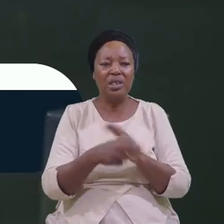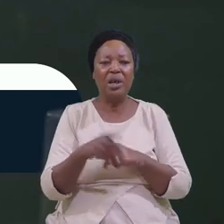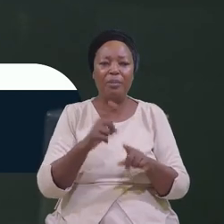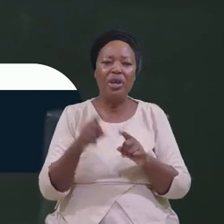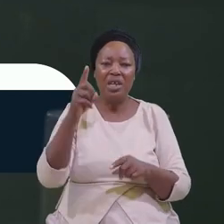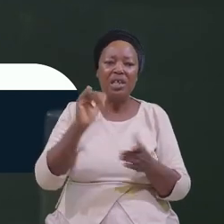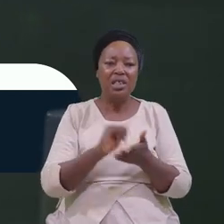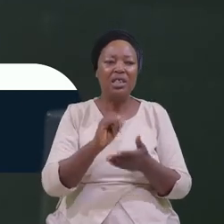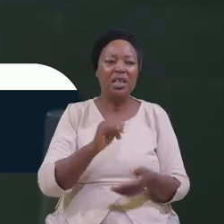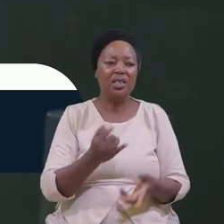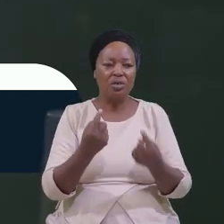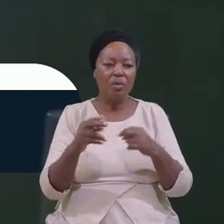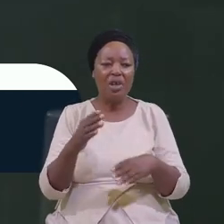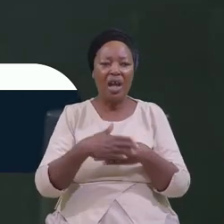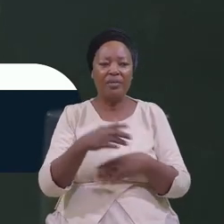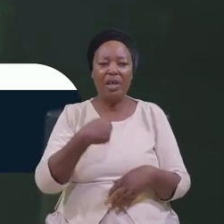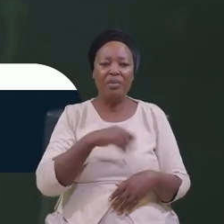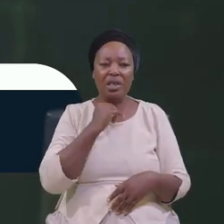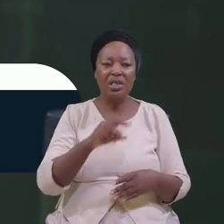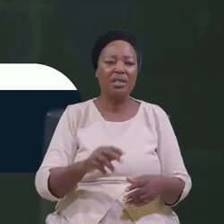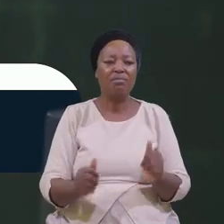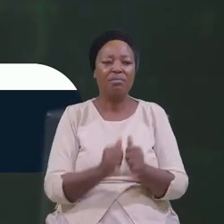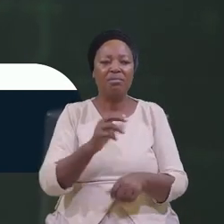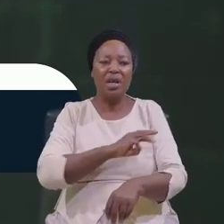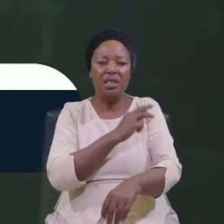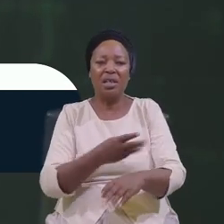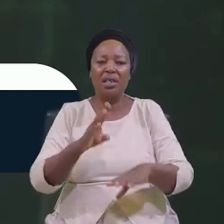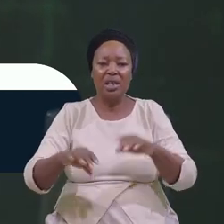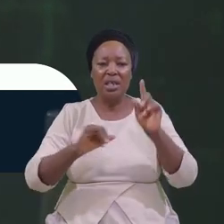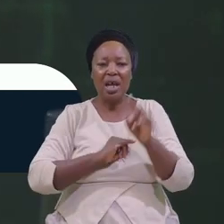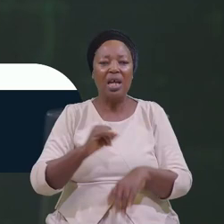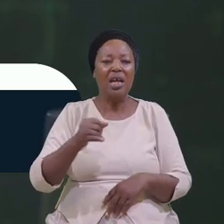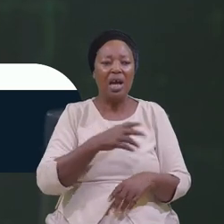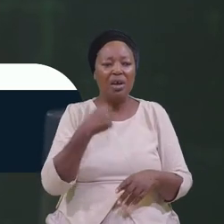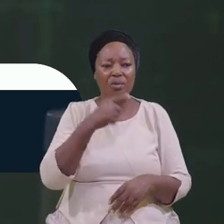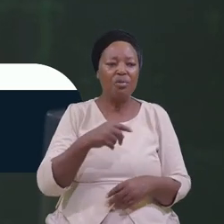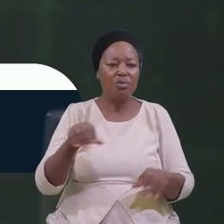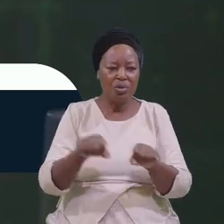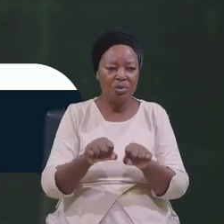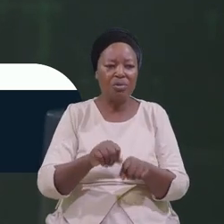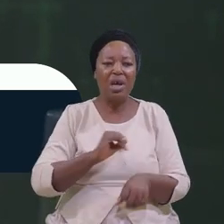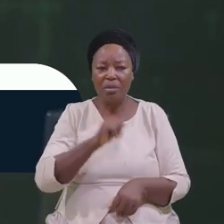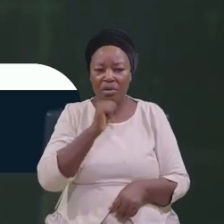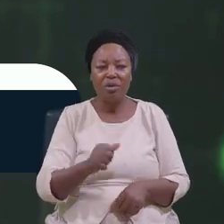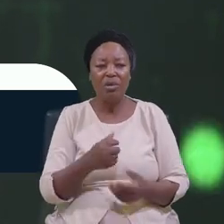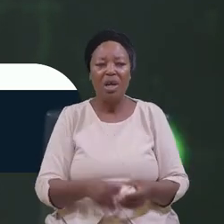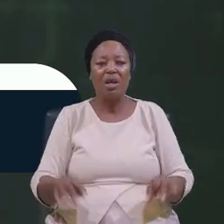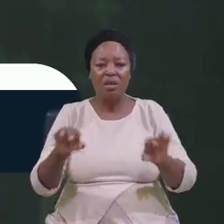not worthy to bear. He shall baptize you with the Holy Ghost and